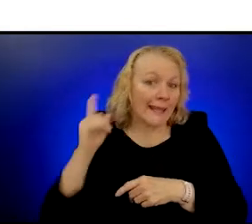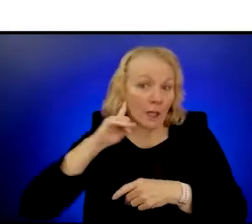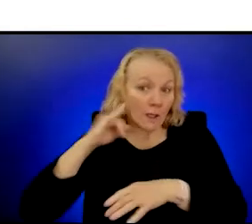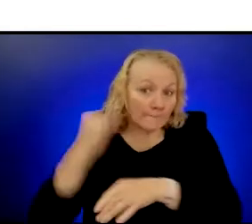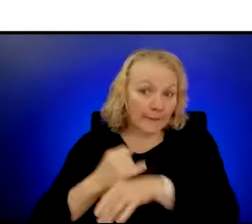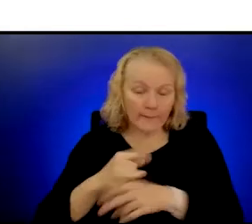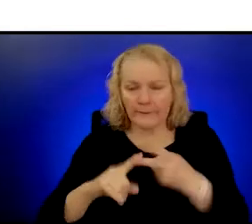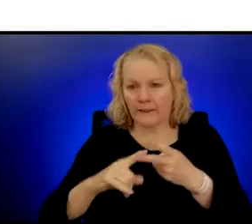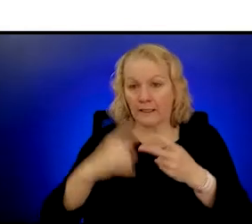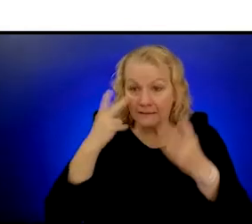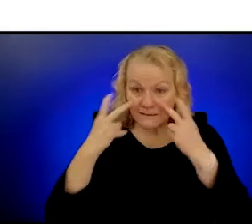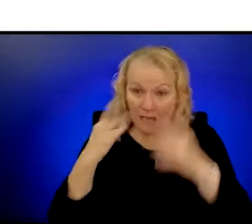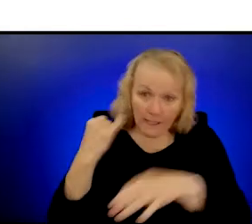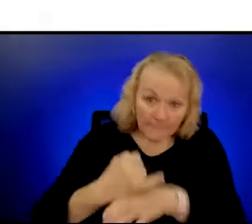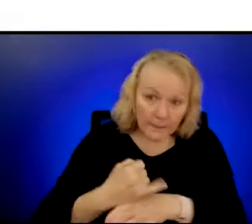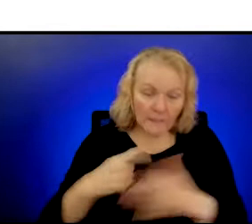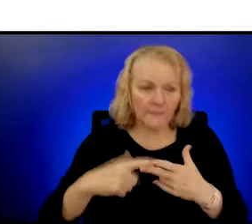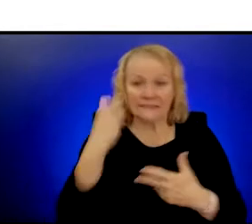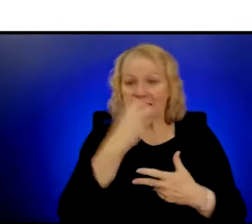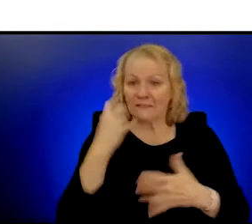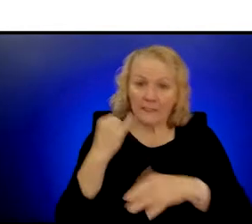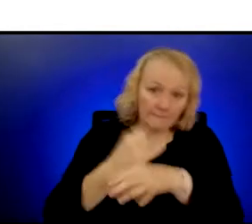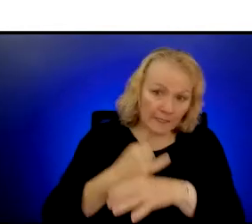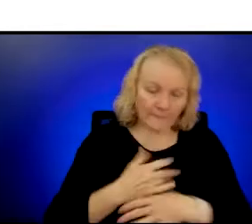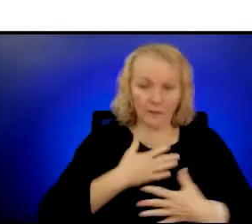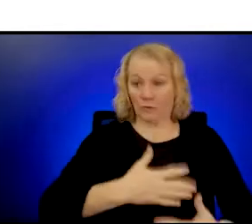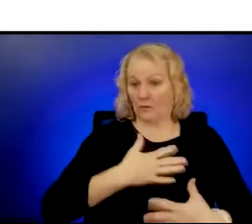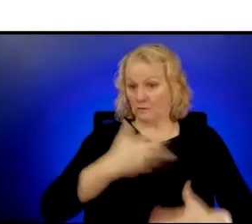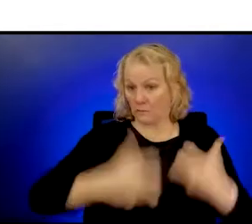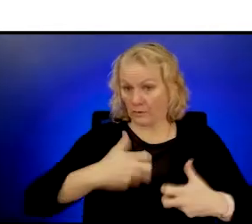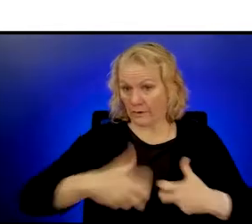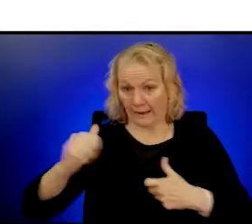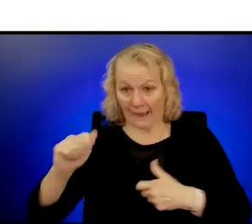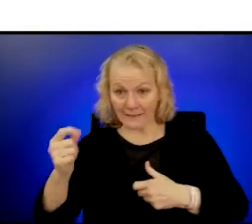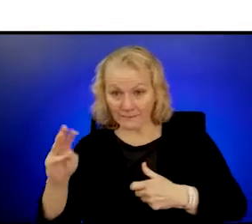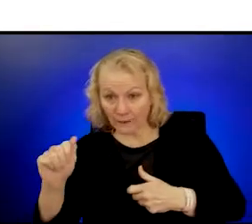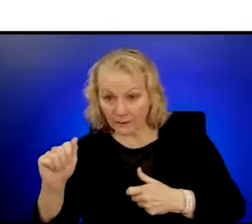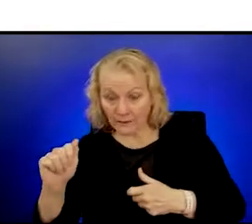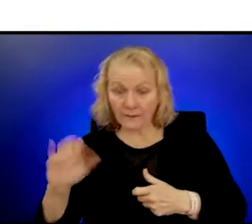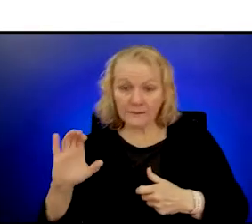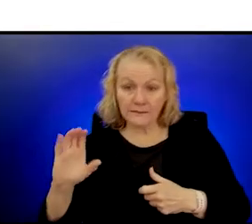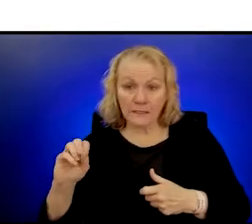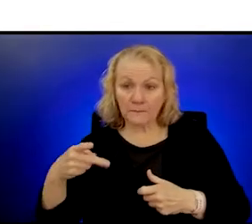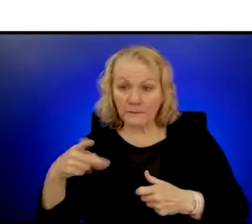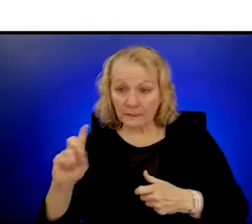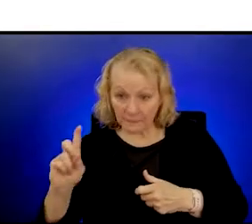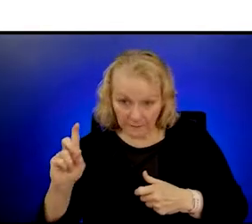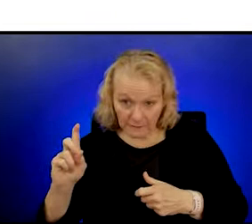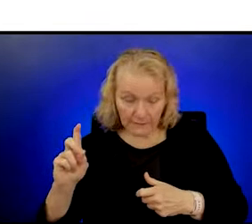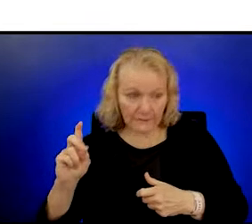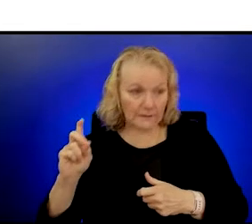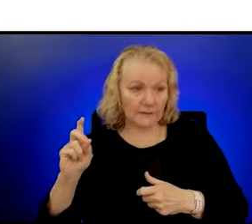speech, respiratory illness, such as asthma, chronic obstructive pulmonary disease, or